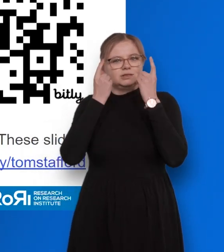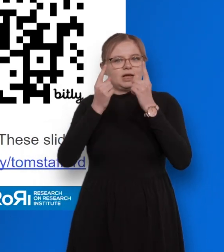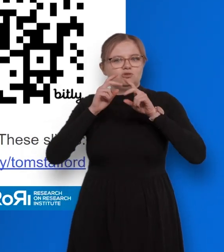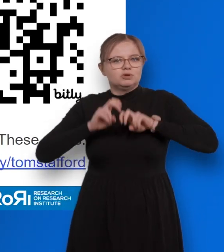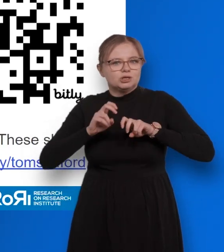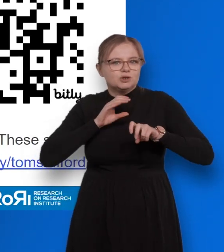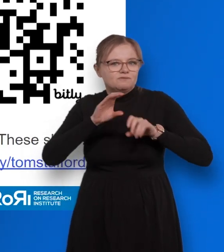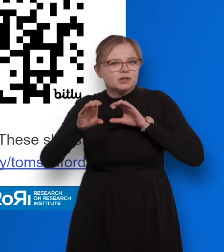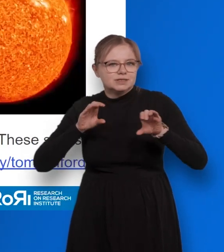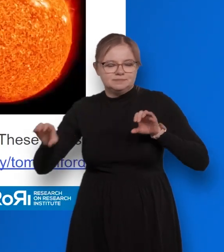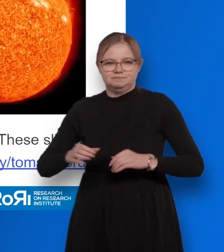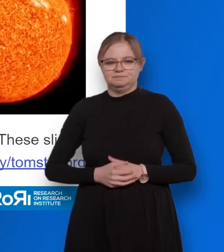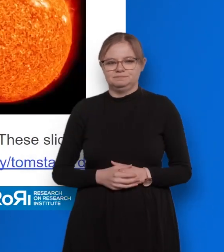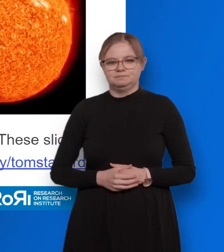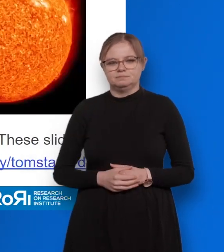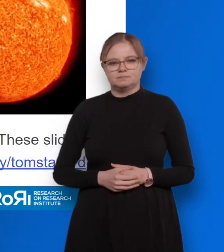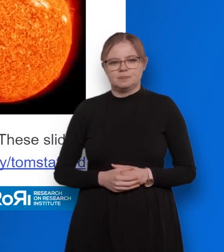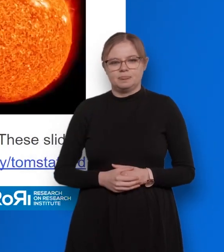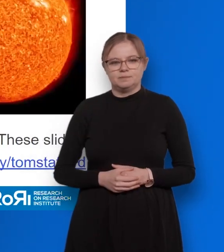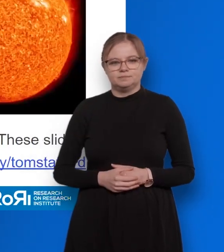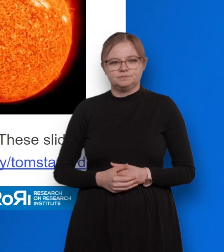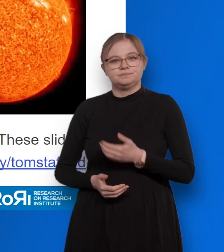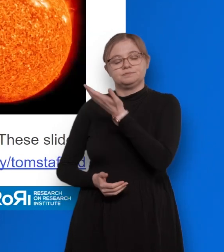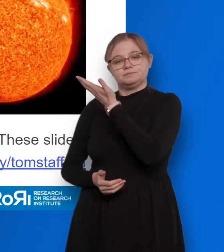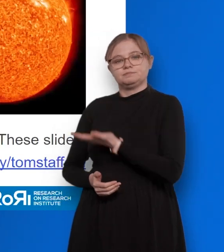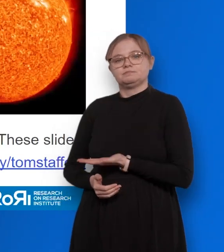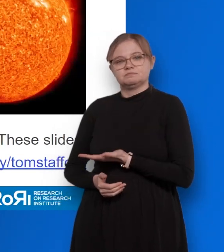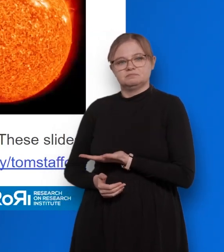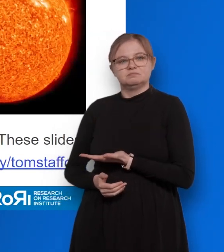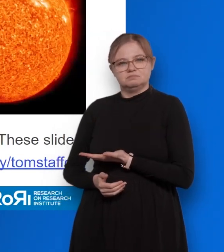funding. Let's have the next slide. So the